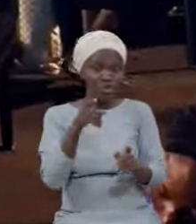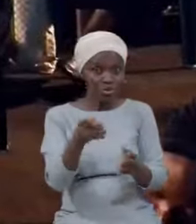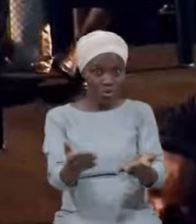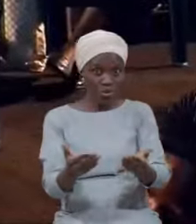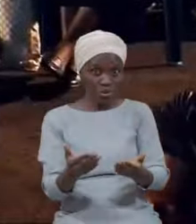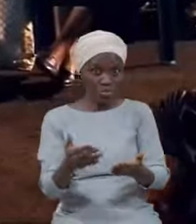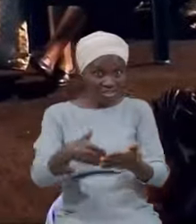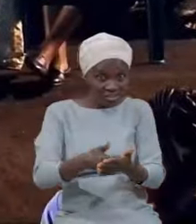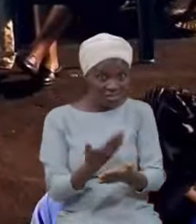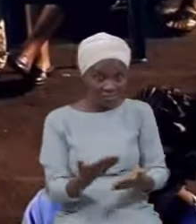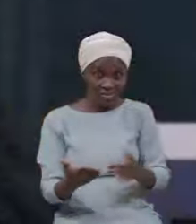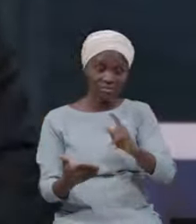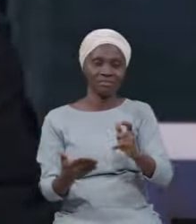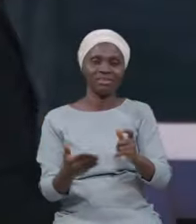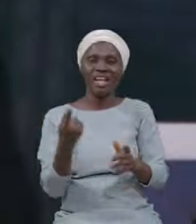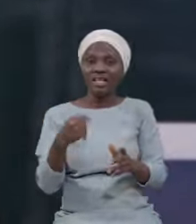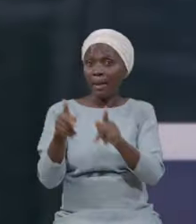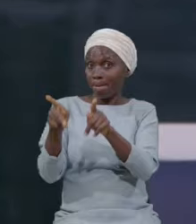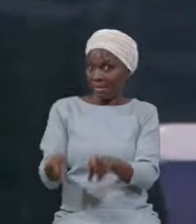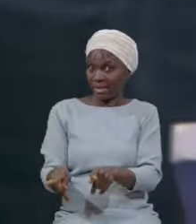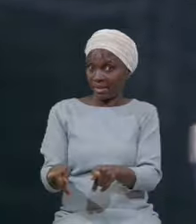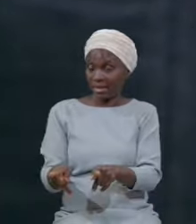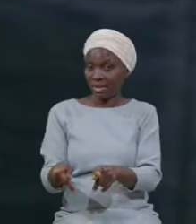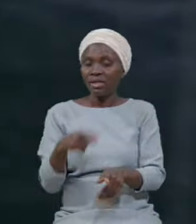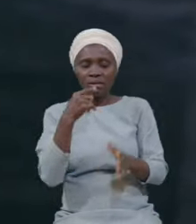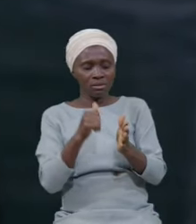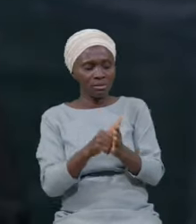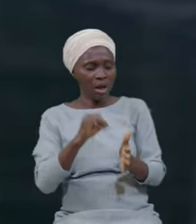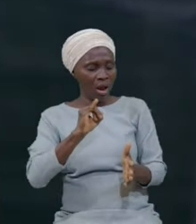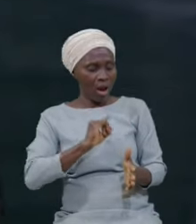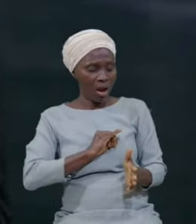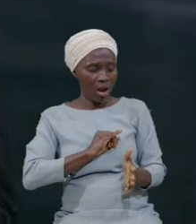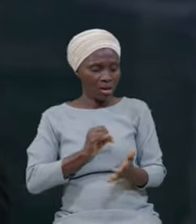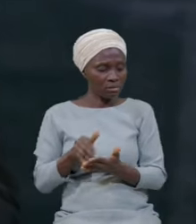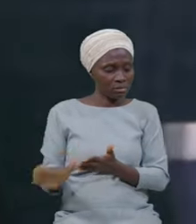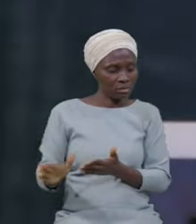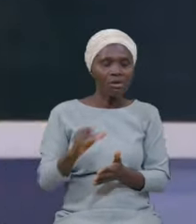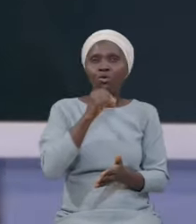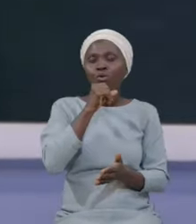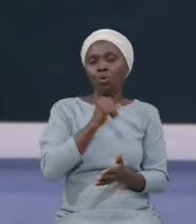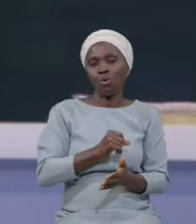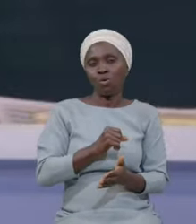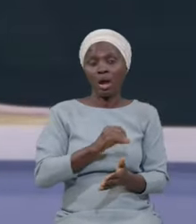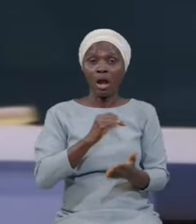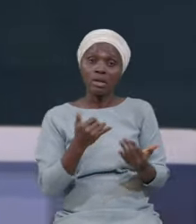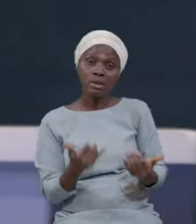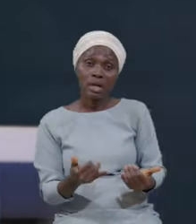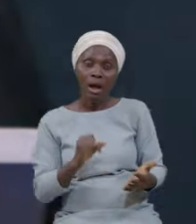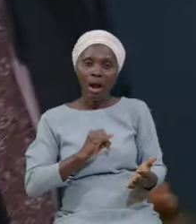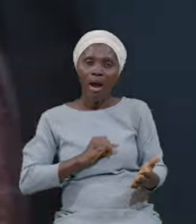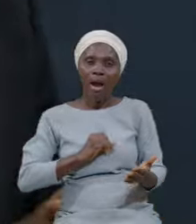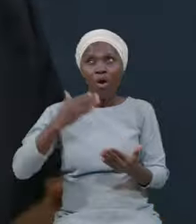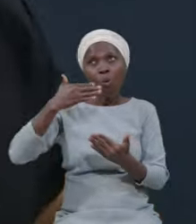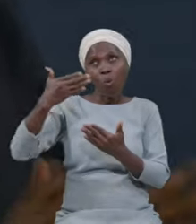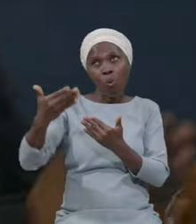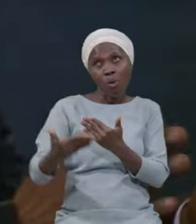The person is saying, I reject the old. I now embrace the new.